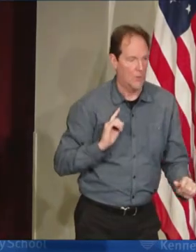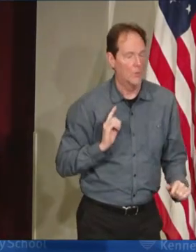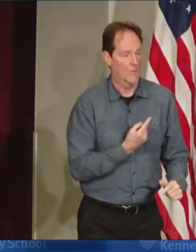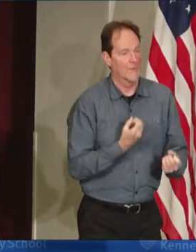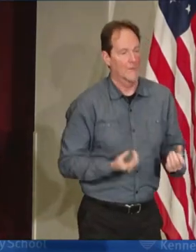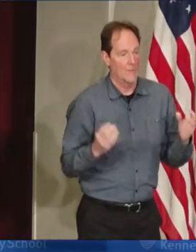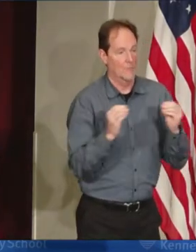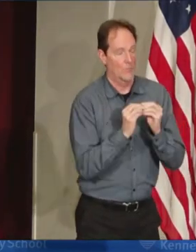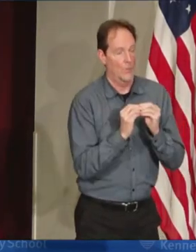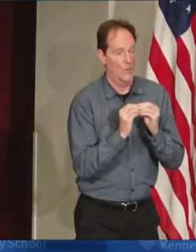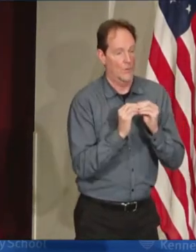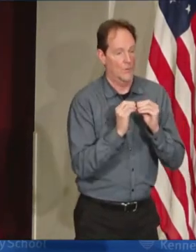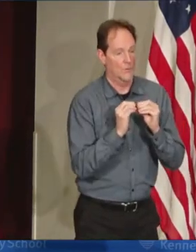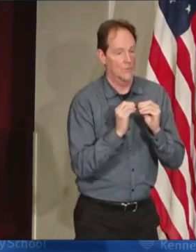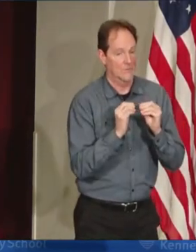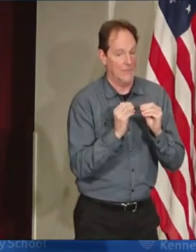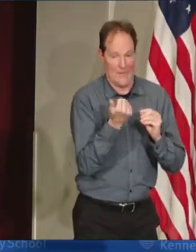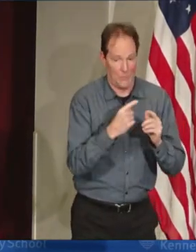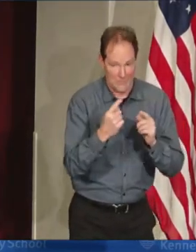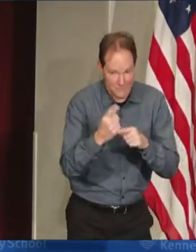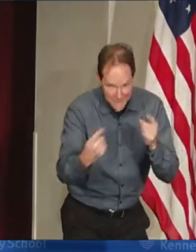could dispute me.